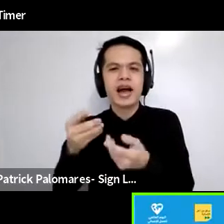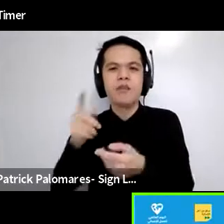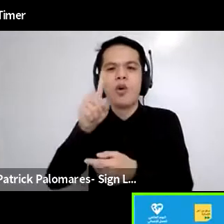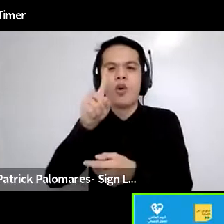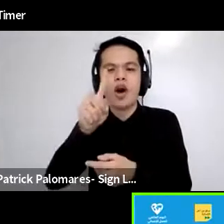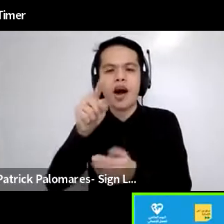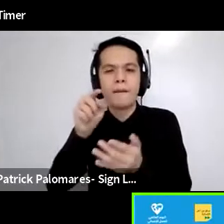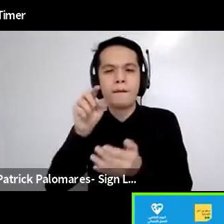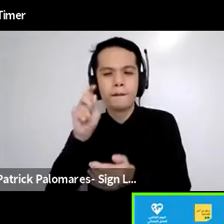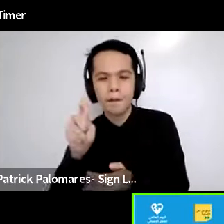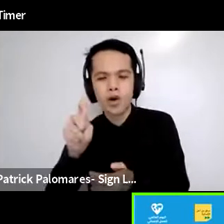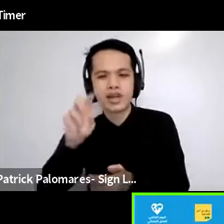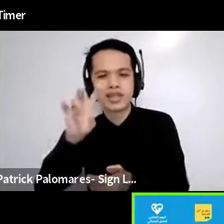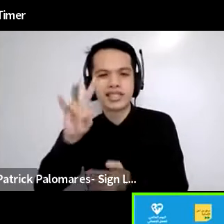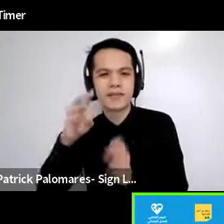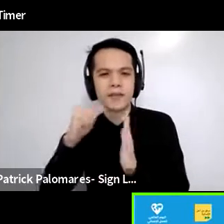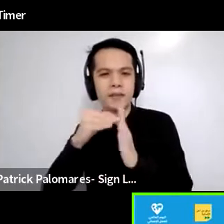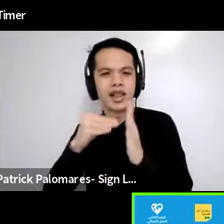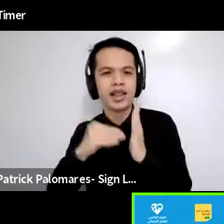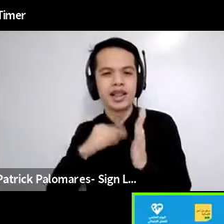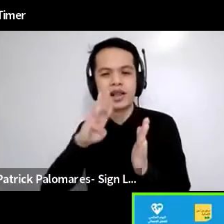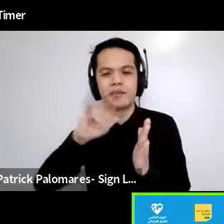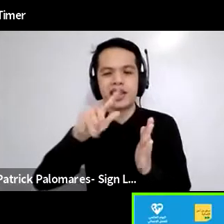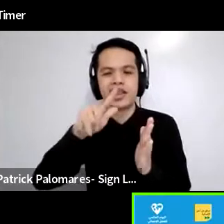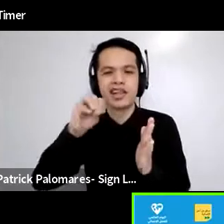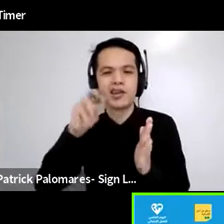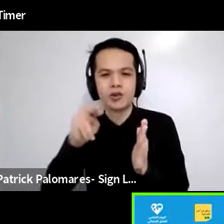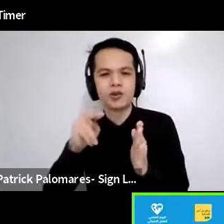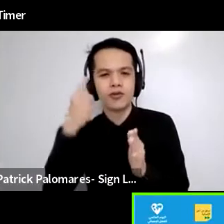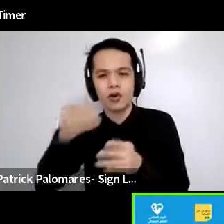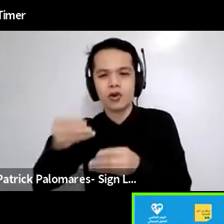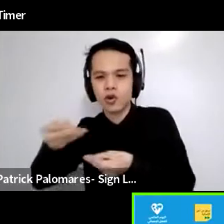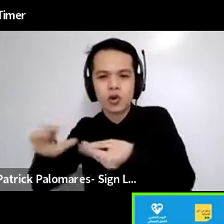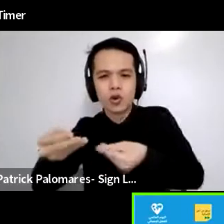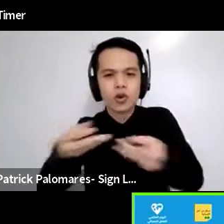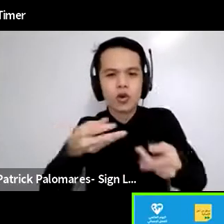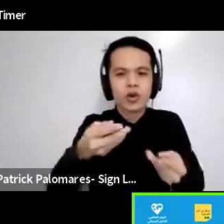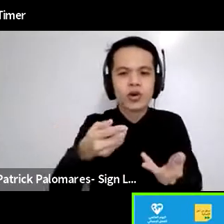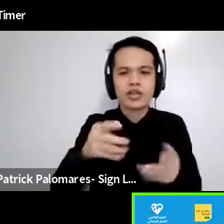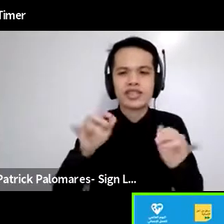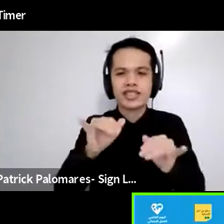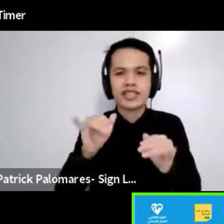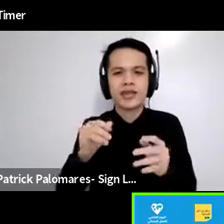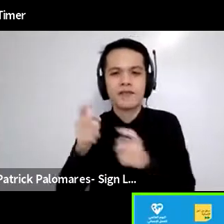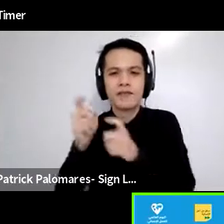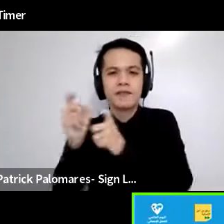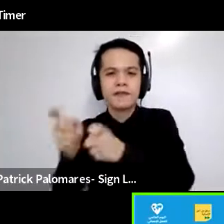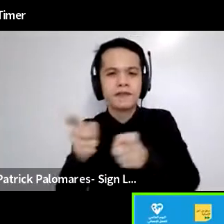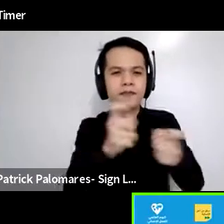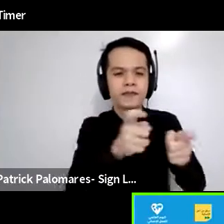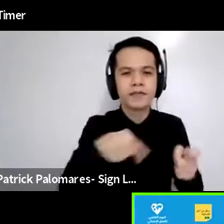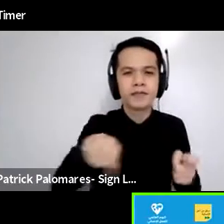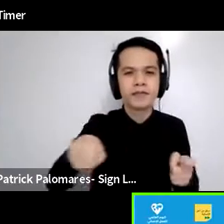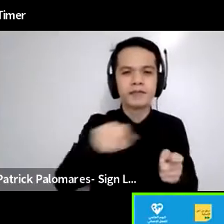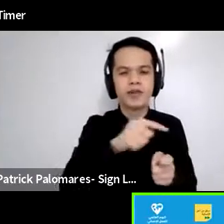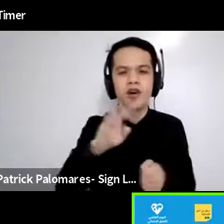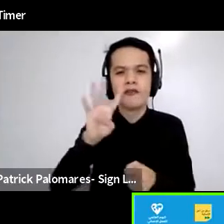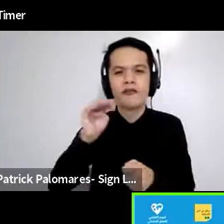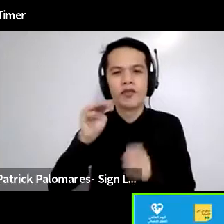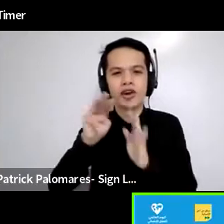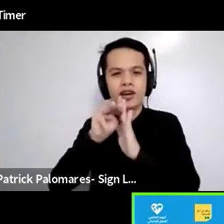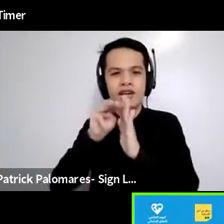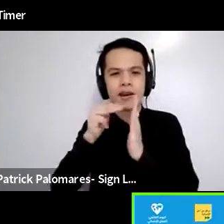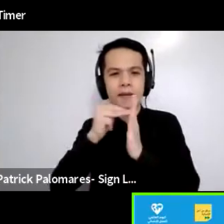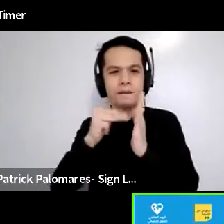billion peso effort to distribute grocery gift certificates to 14 million people in the Metro Manila